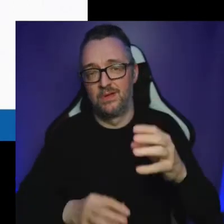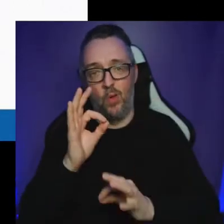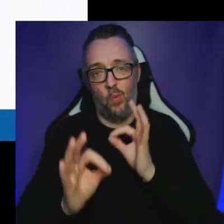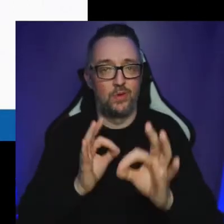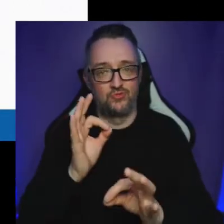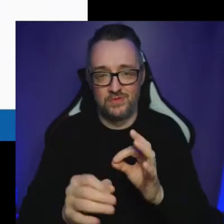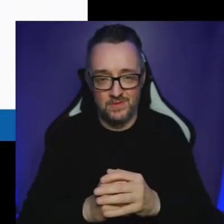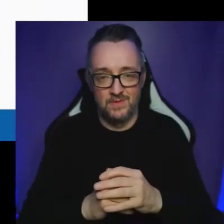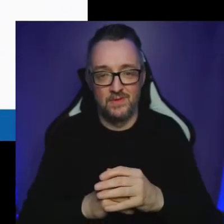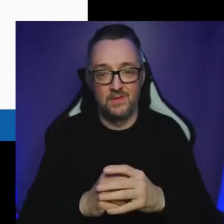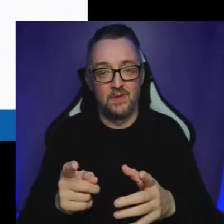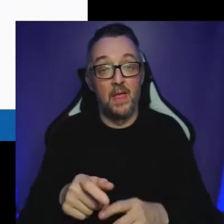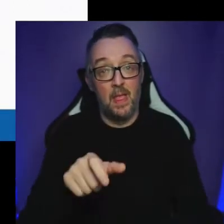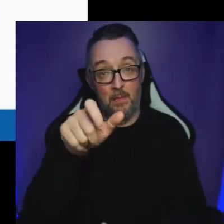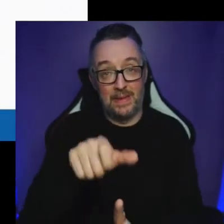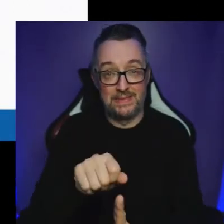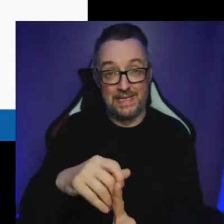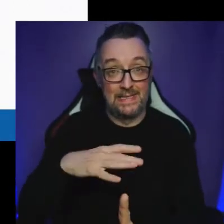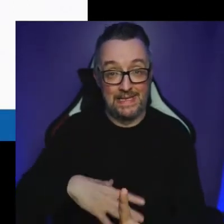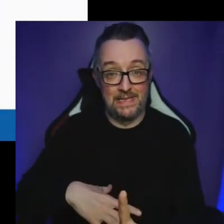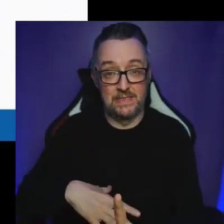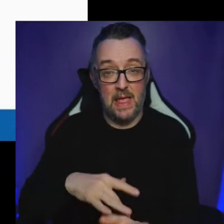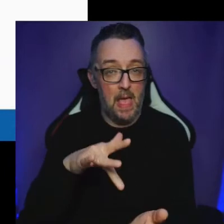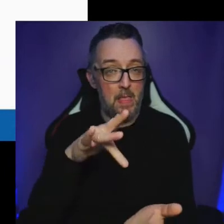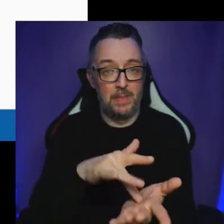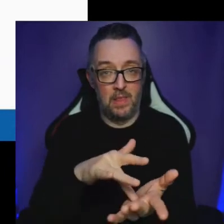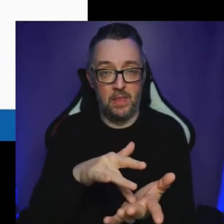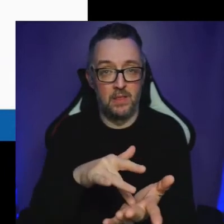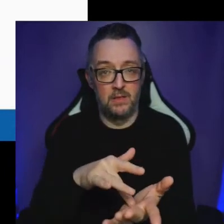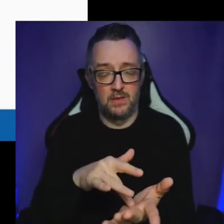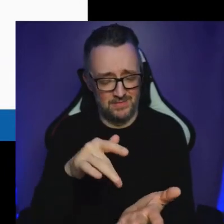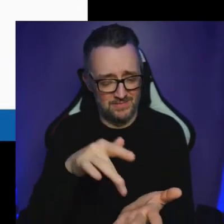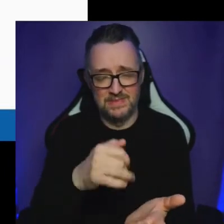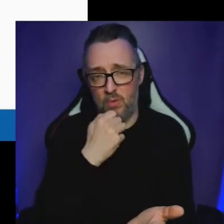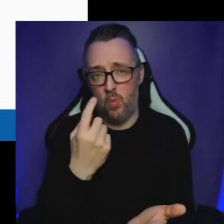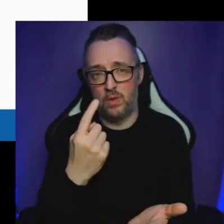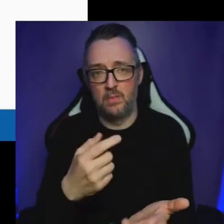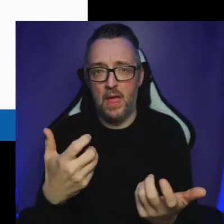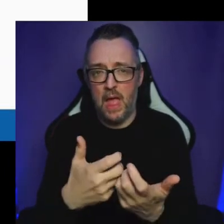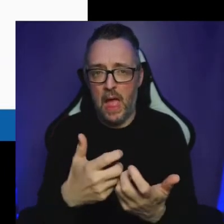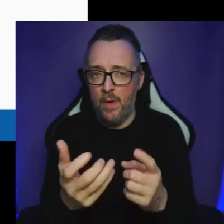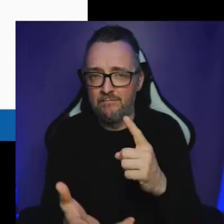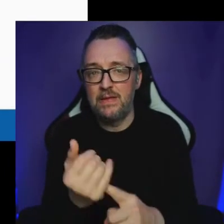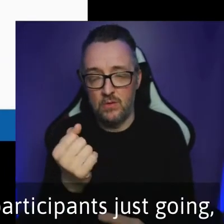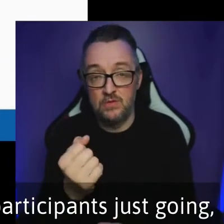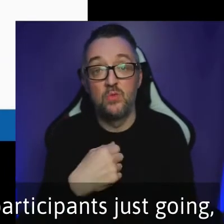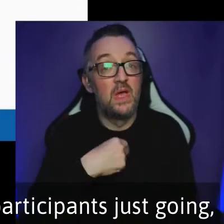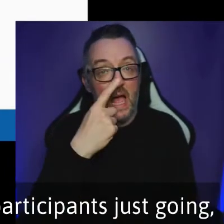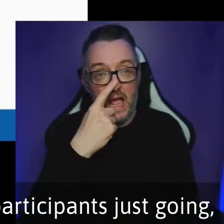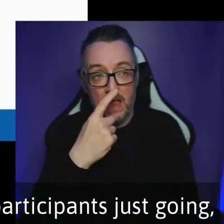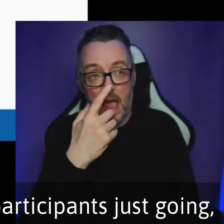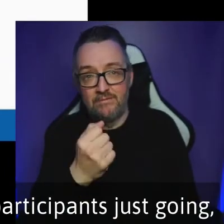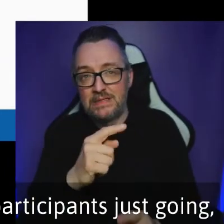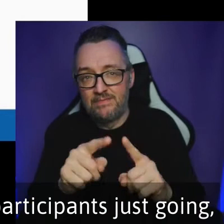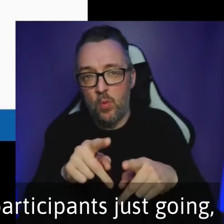are participant needs at the heart of the activities they're going to be asked to do? So how do we kind of find that out? And we've got ways to do that. We